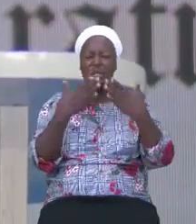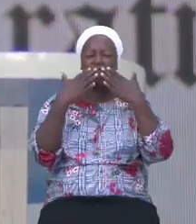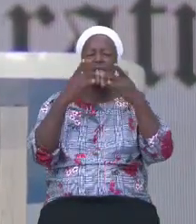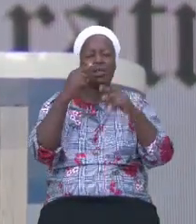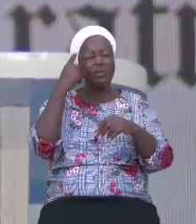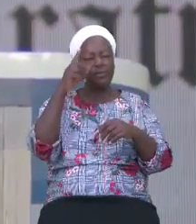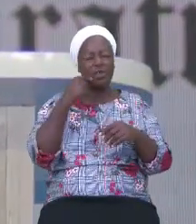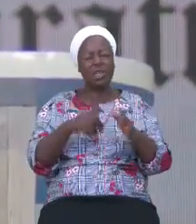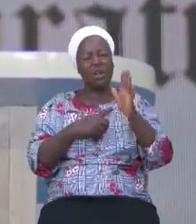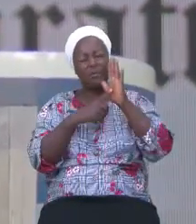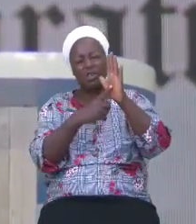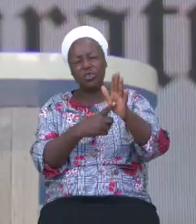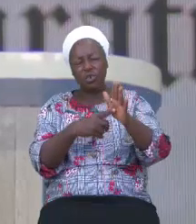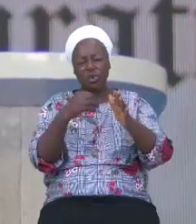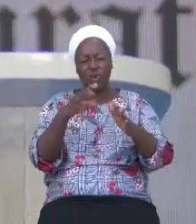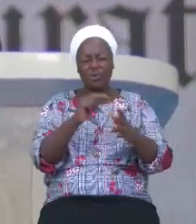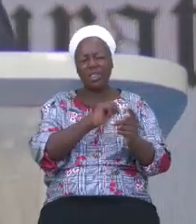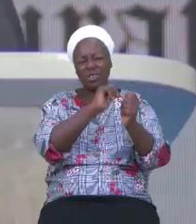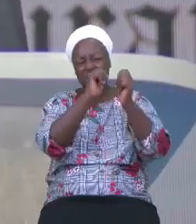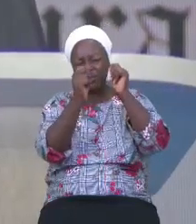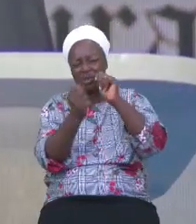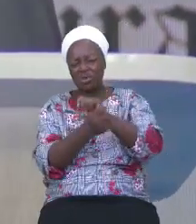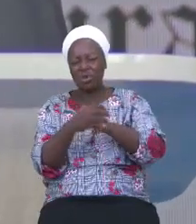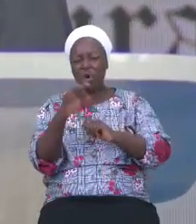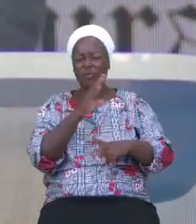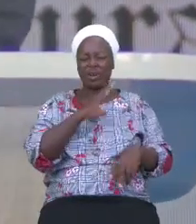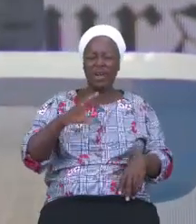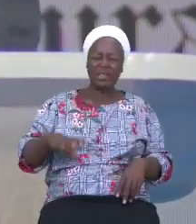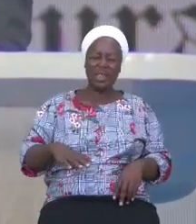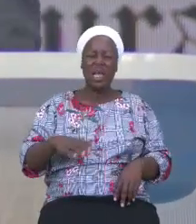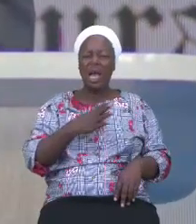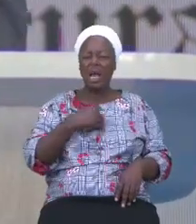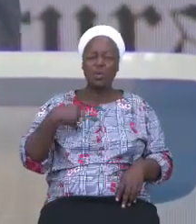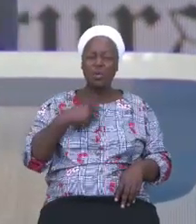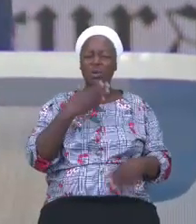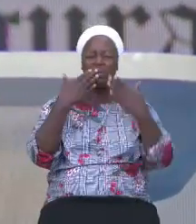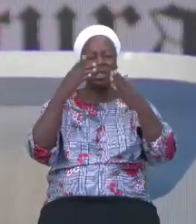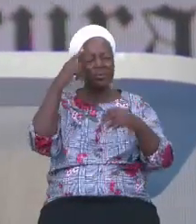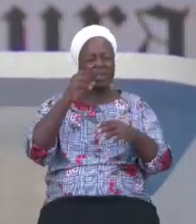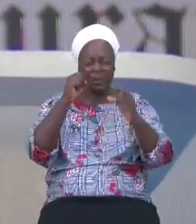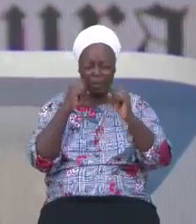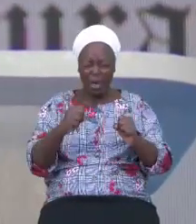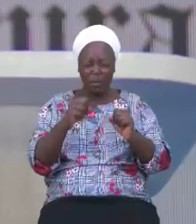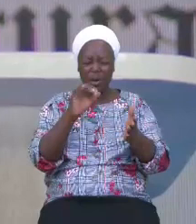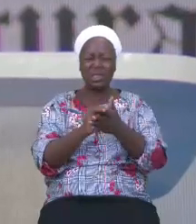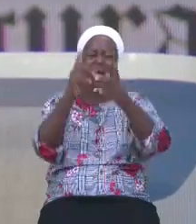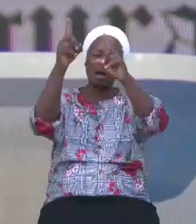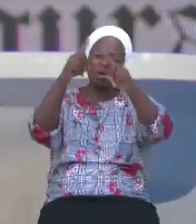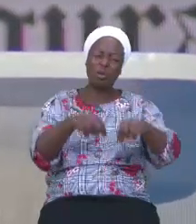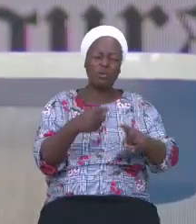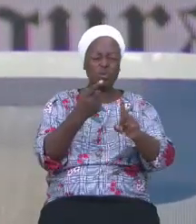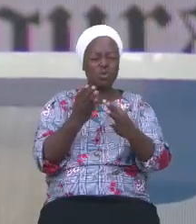the revelation of the transfiguration of Christ. And we thank you for the power that comes through